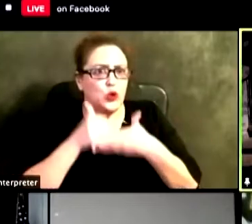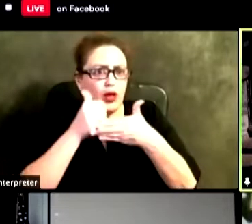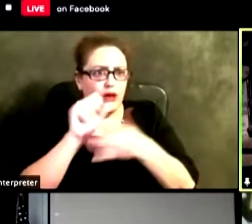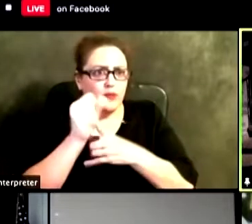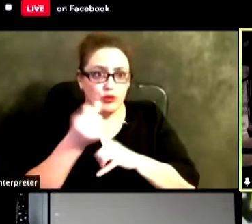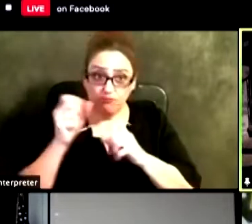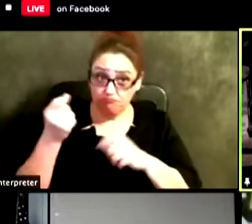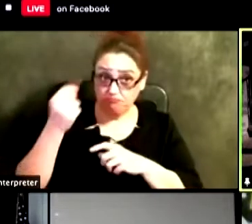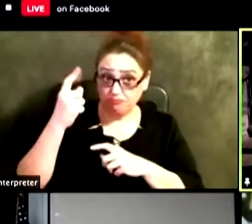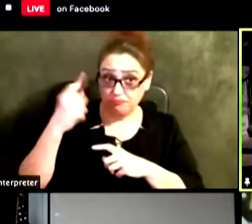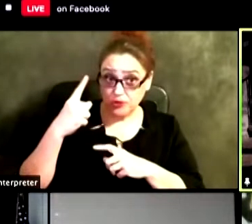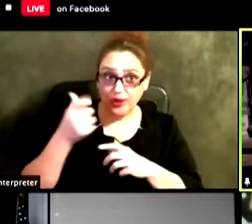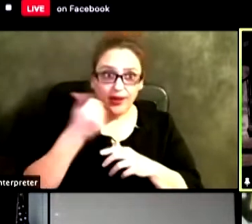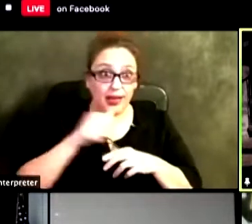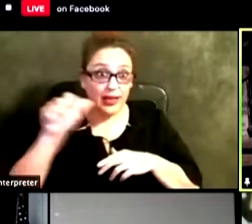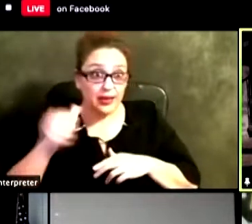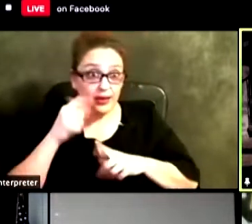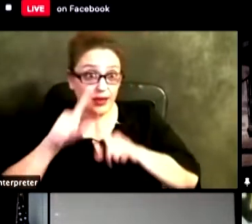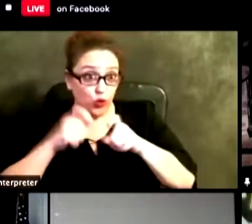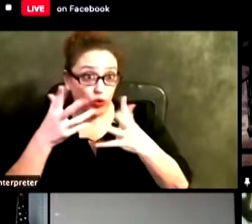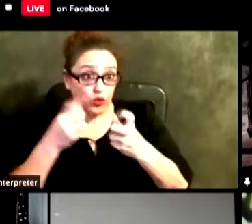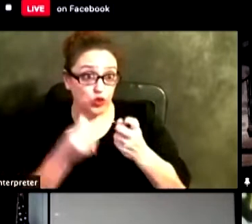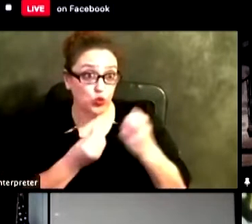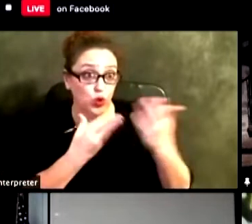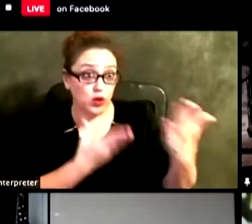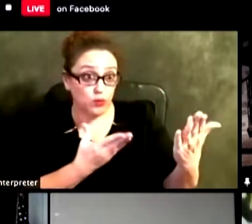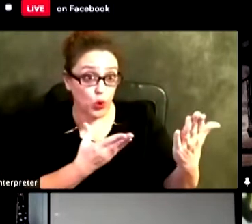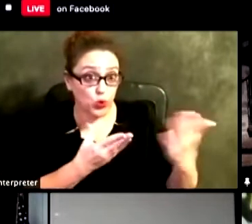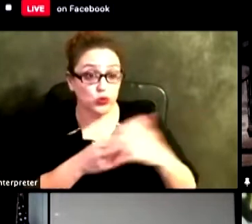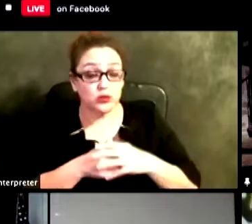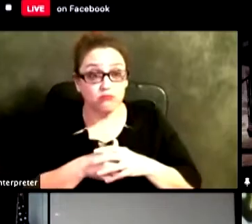Understand. And is there anything else you'd like to pose to the folks listening?